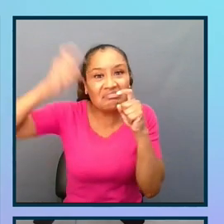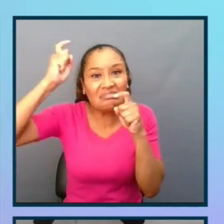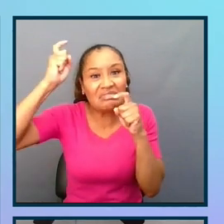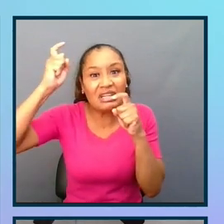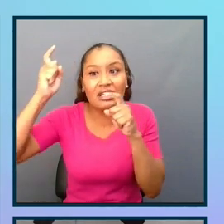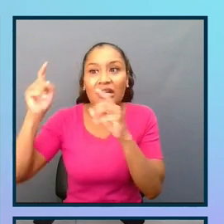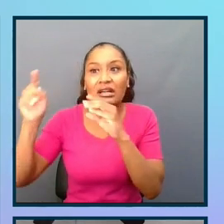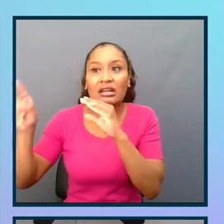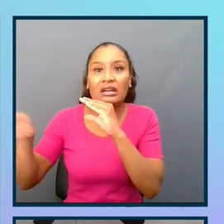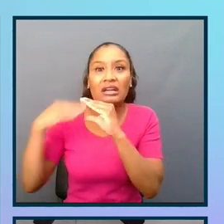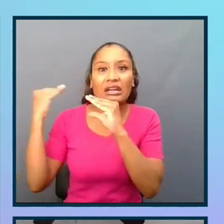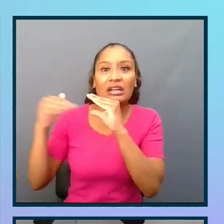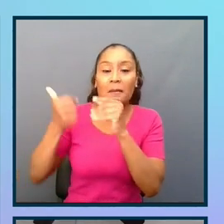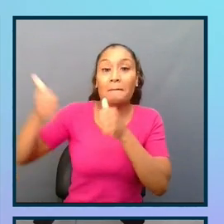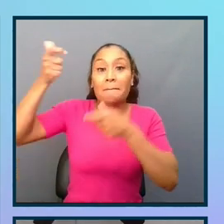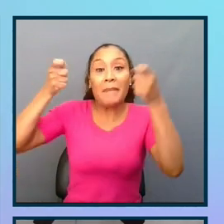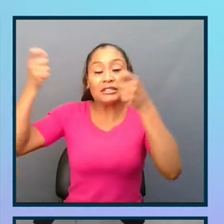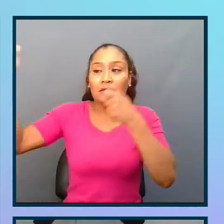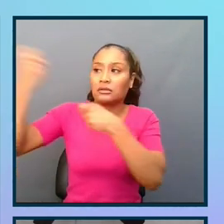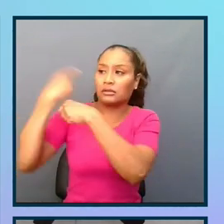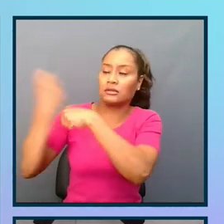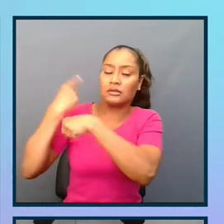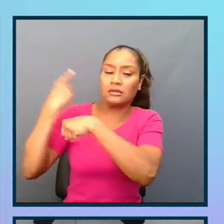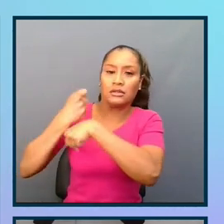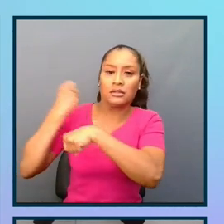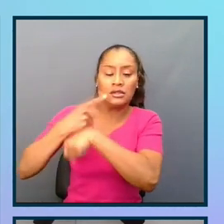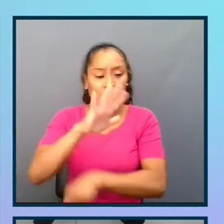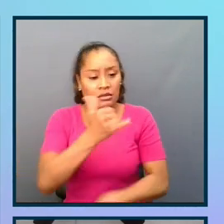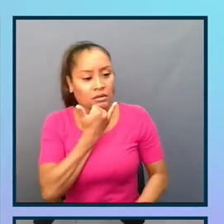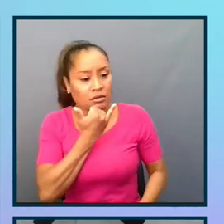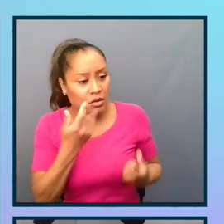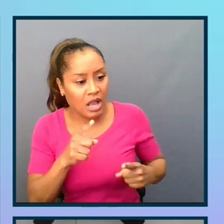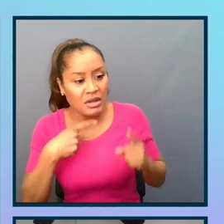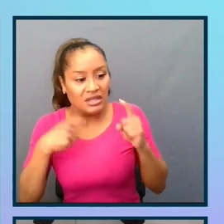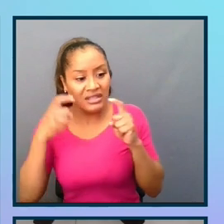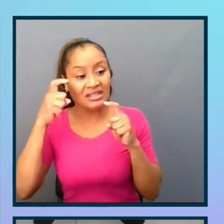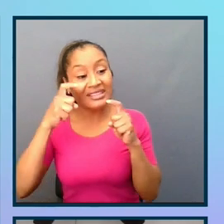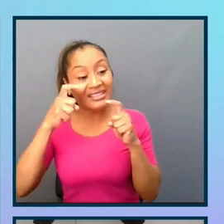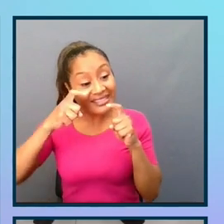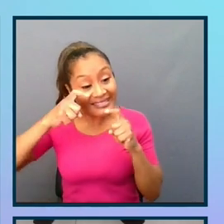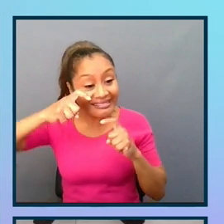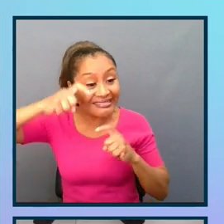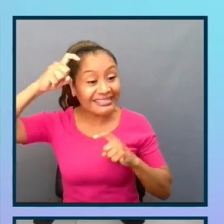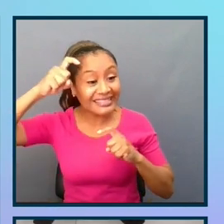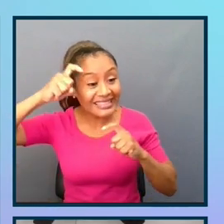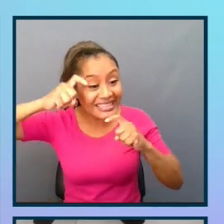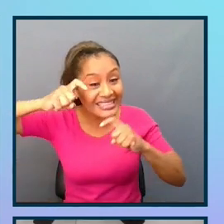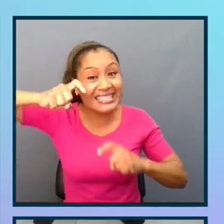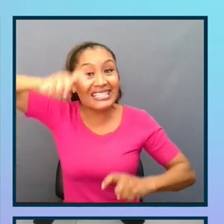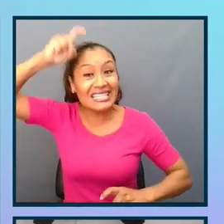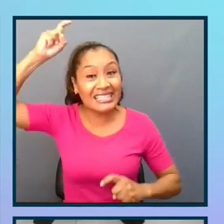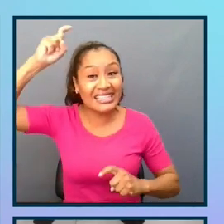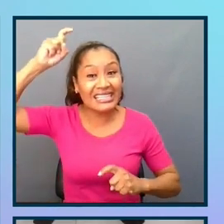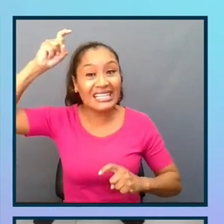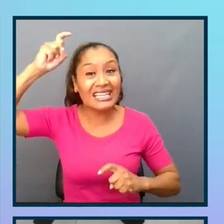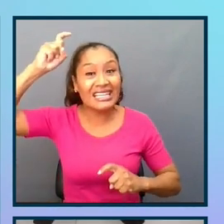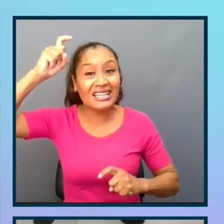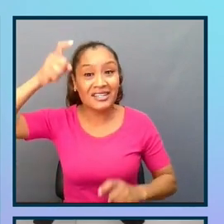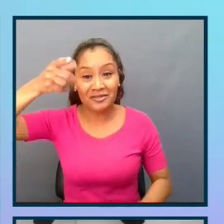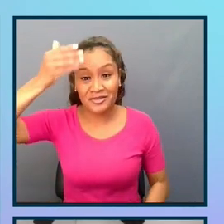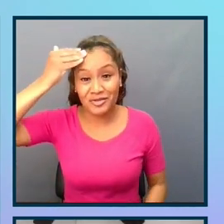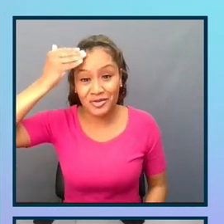Emails coming through from management questioning what happened, and so my eyebrows grow bigger and bigger. I think you know what's coming